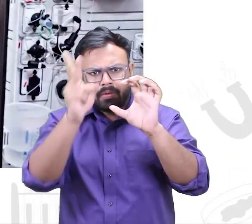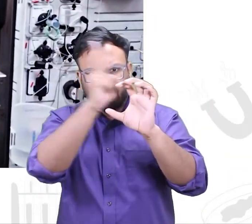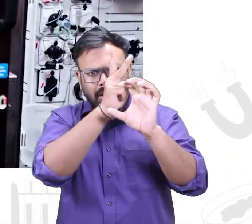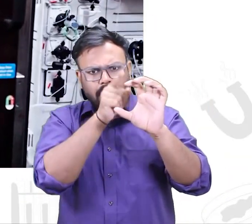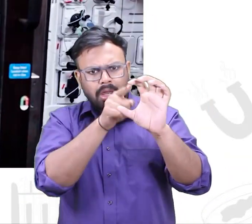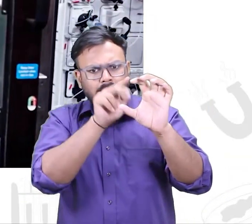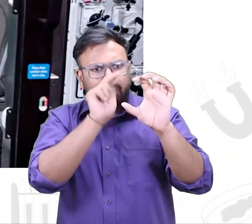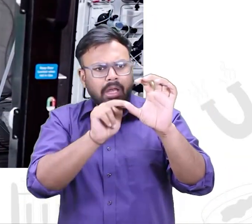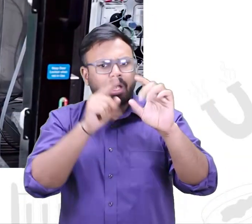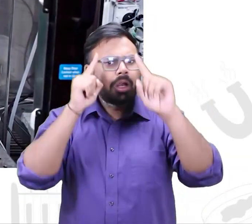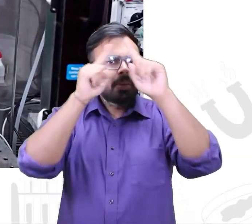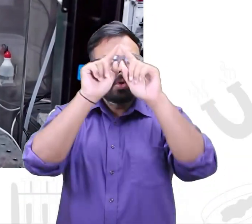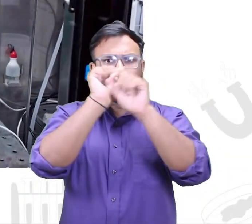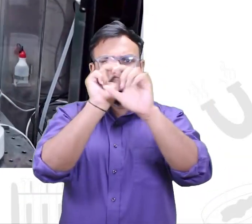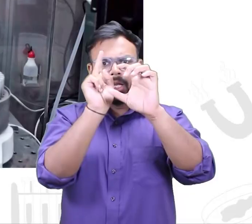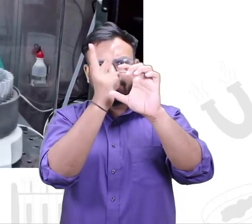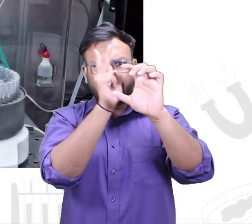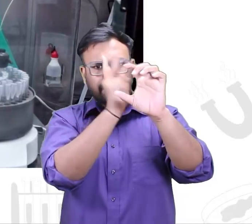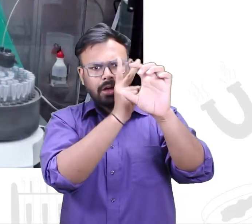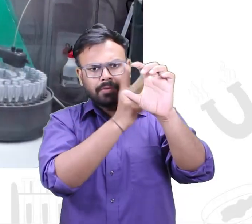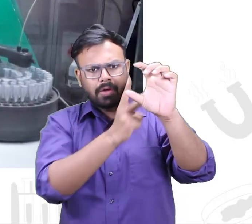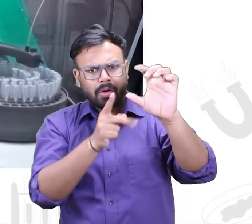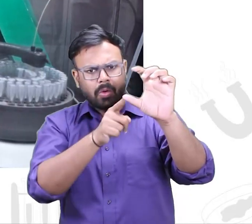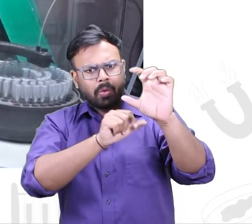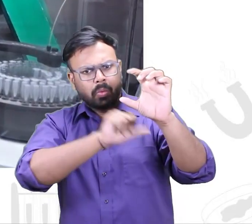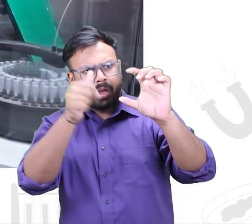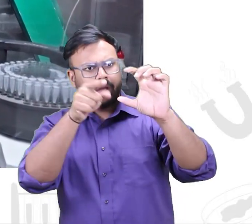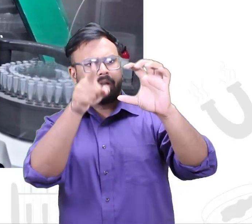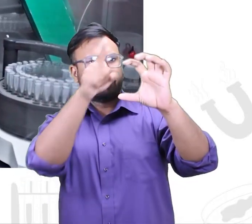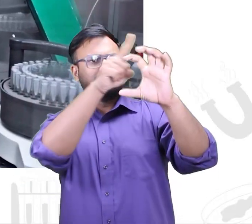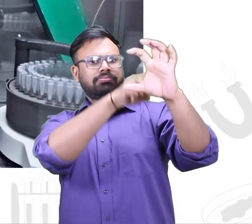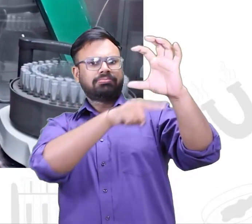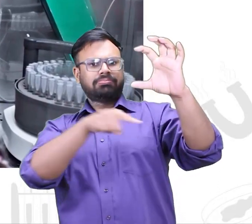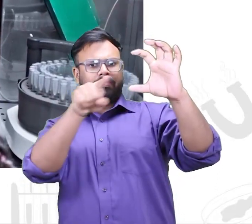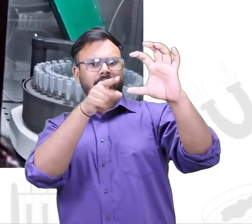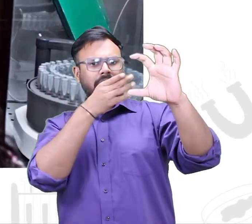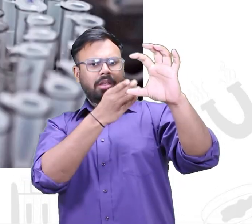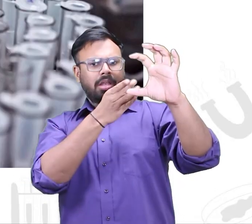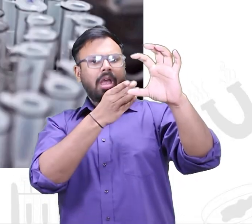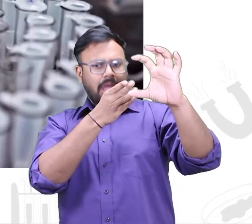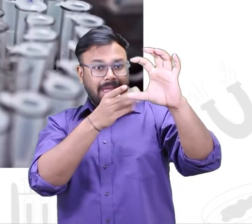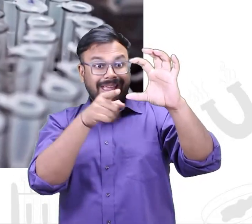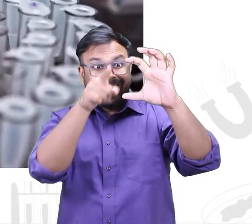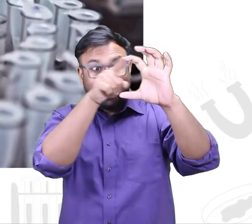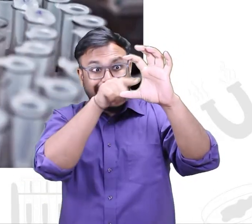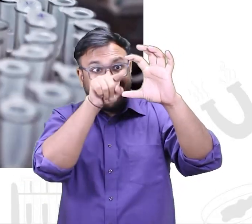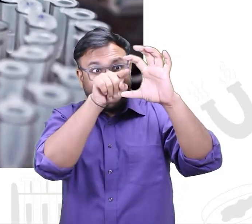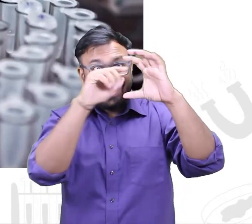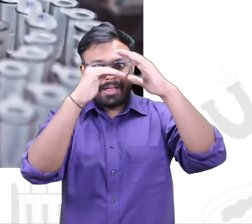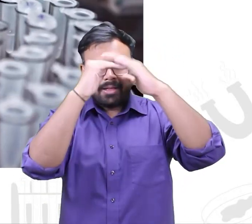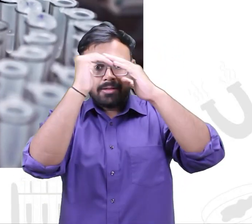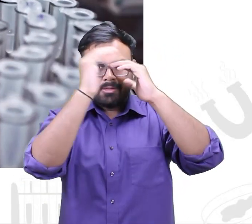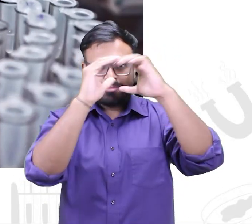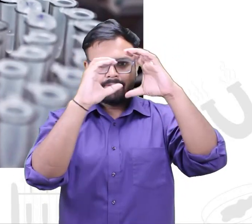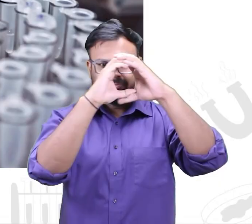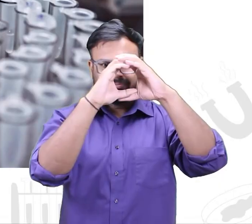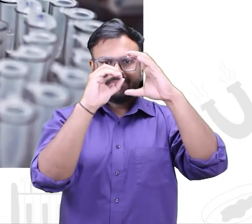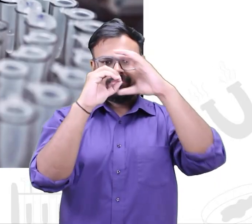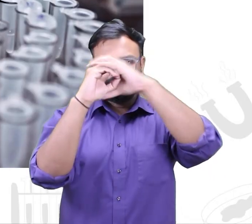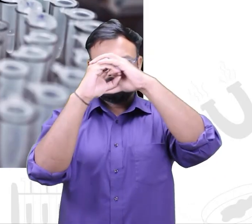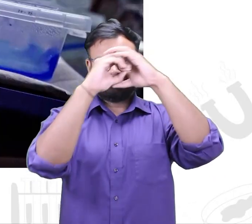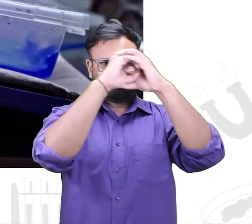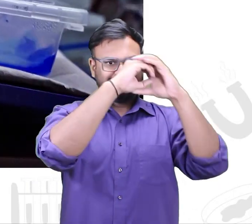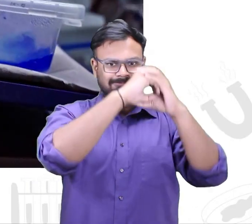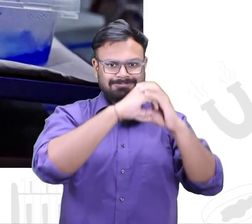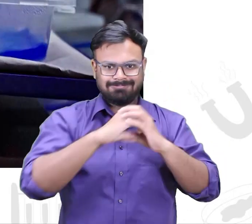forces needed for different functions inside the cell. So we look at how these actin cytoskeleton assemblies are assembled inside the